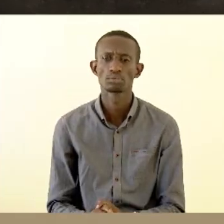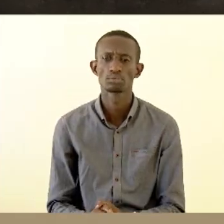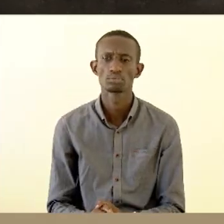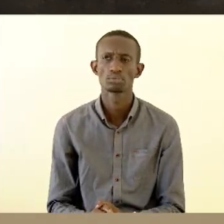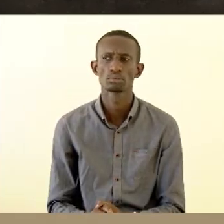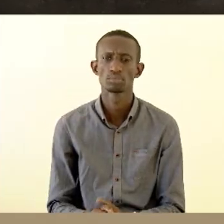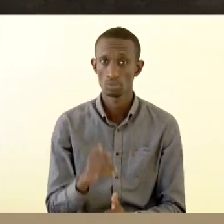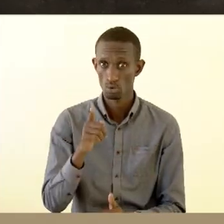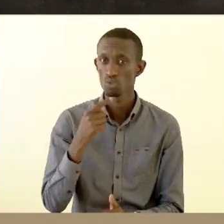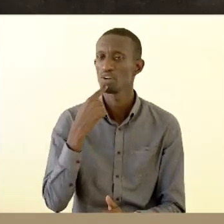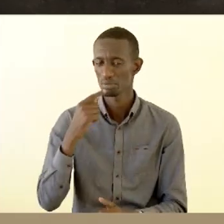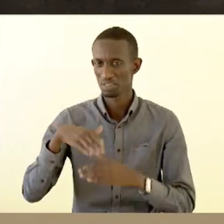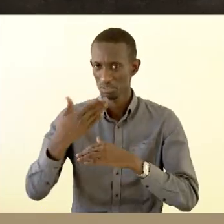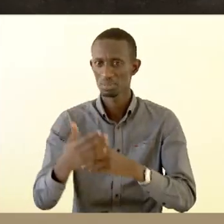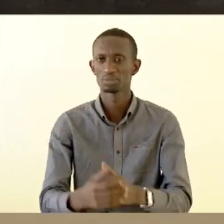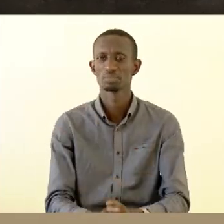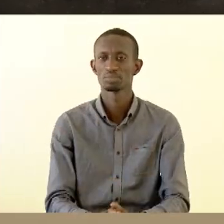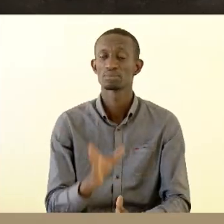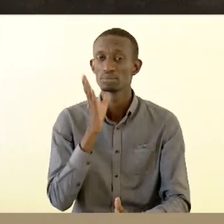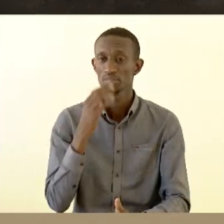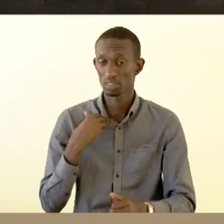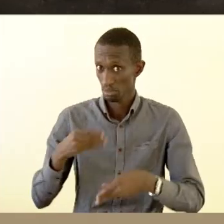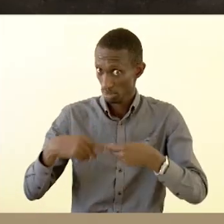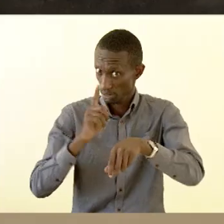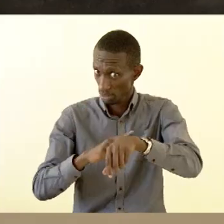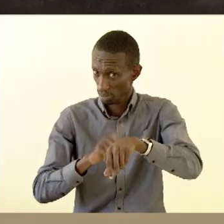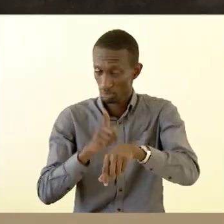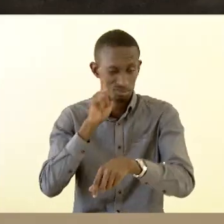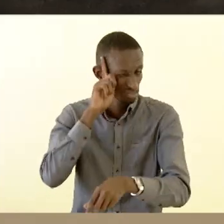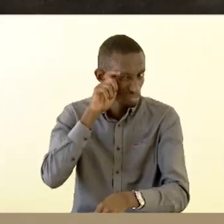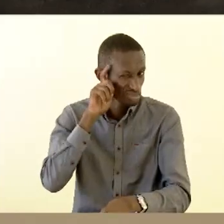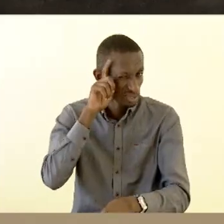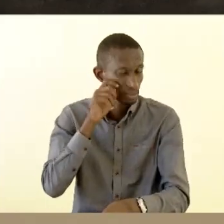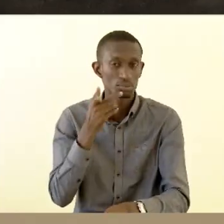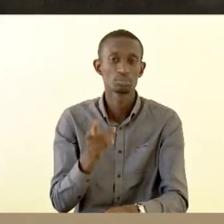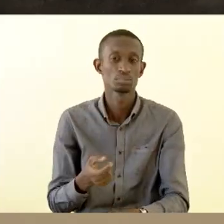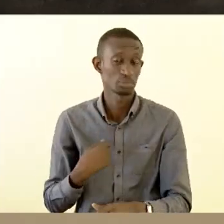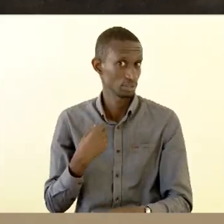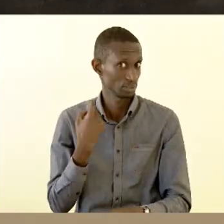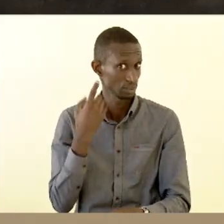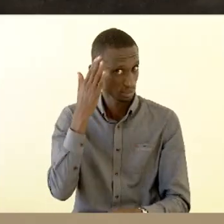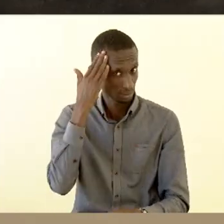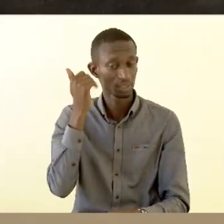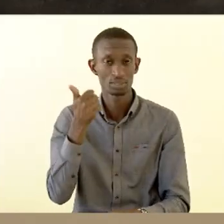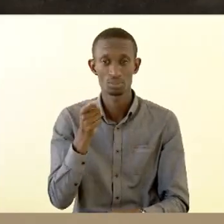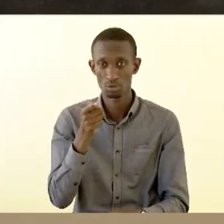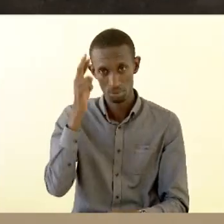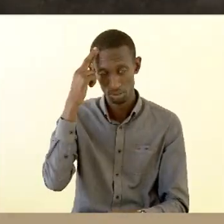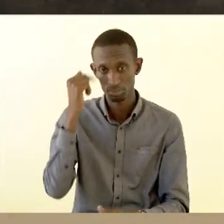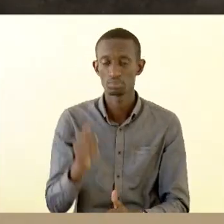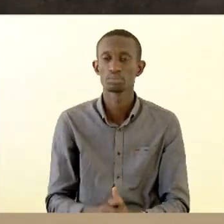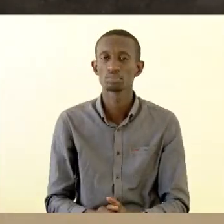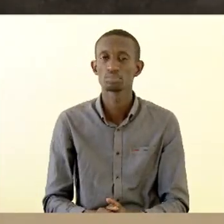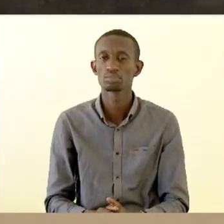You will tell me that later. Let me give you time to think about it. But I'm very sure you remember the